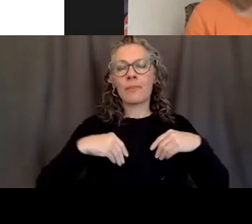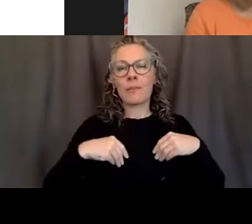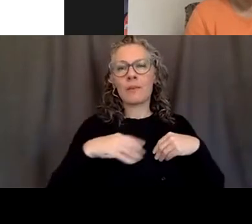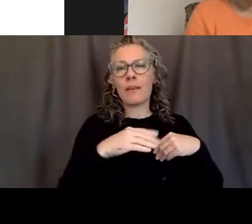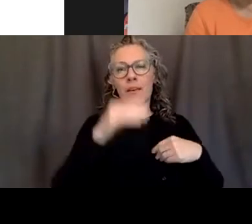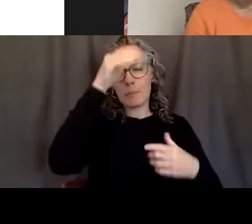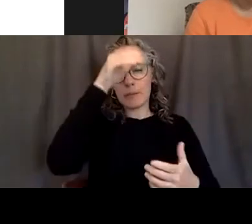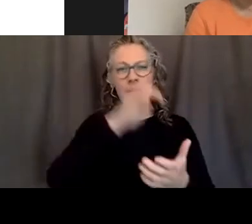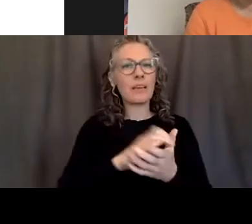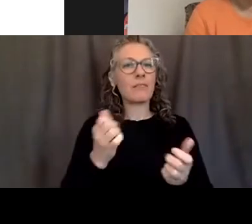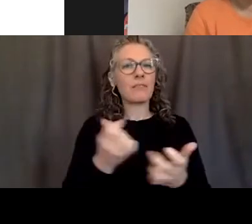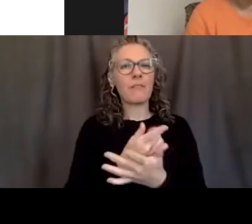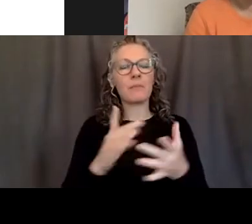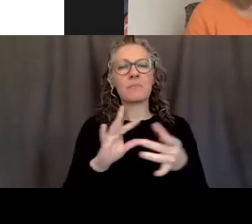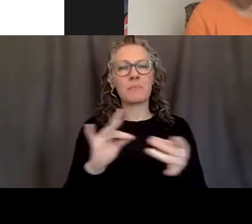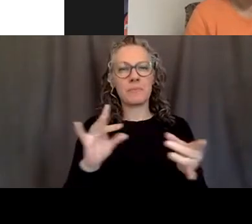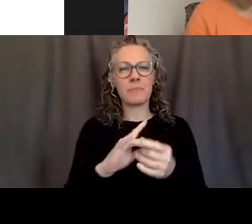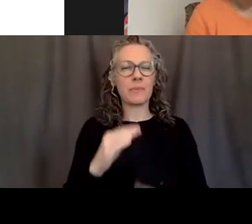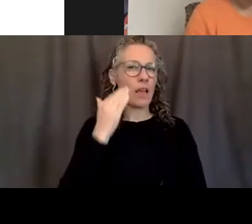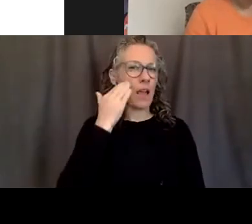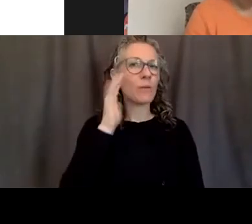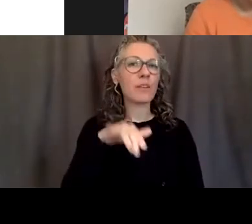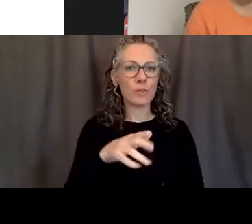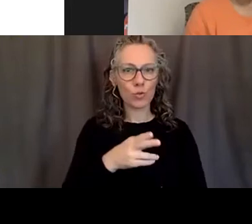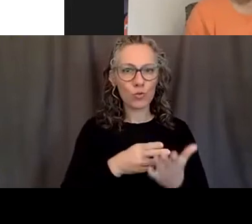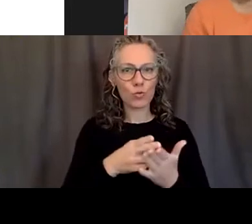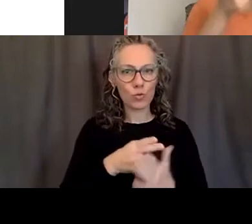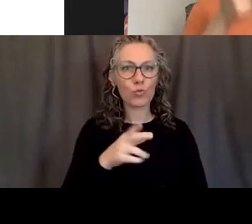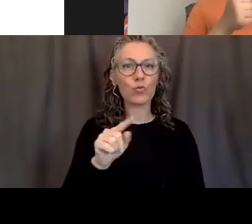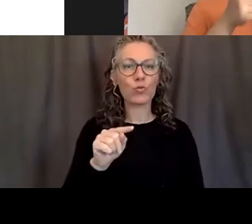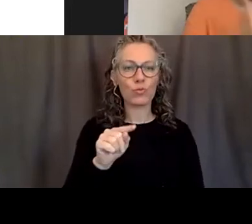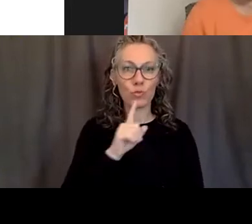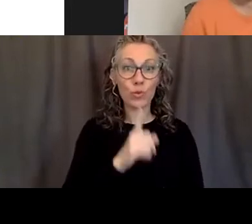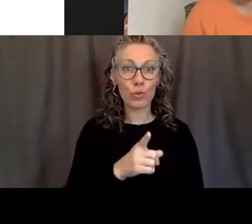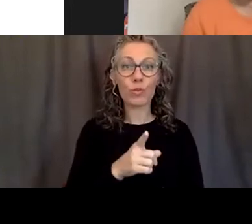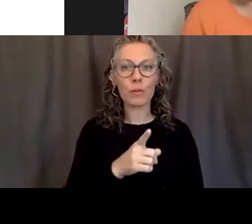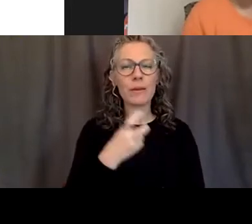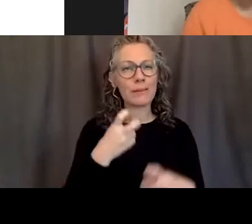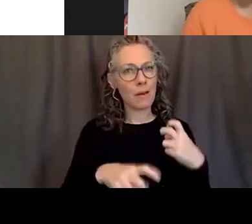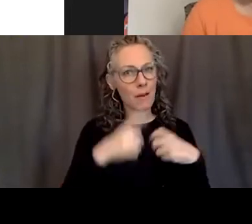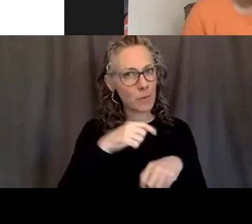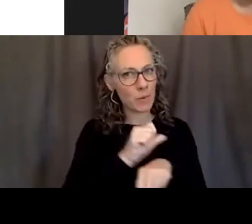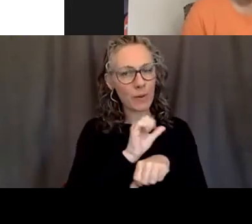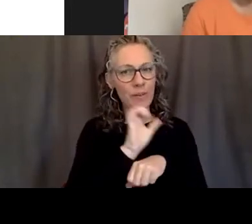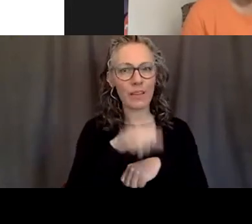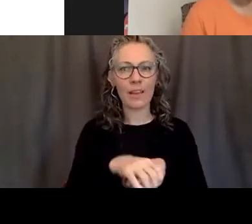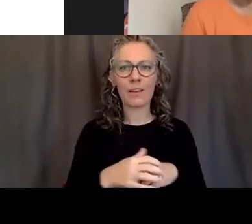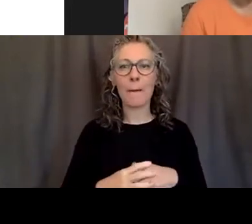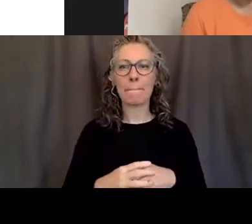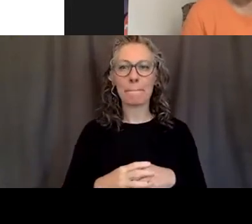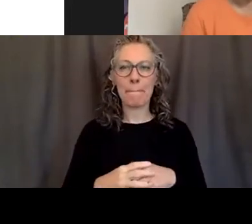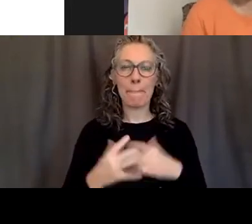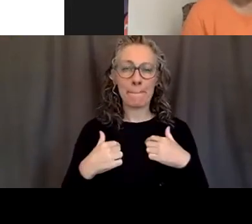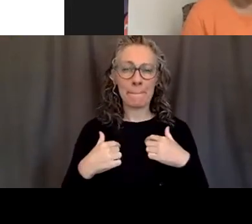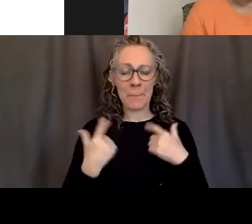you're saying. I know that is a truth that is hard for me to work on, but I'm